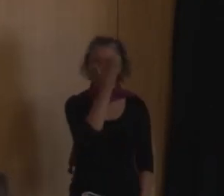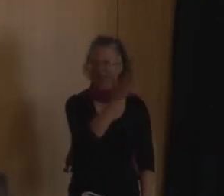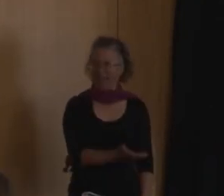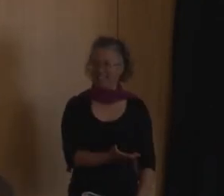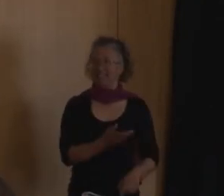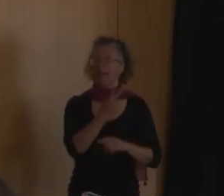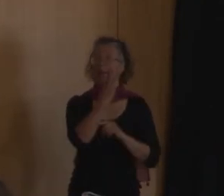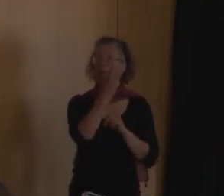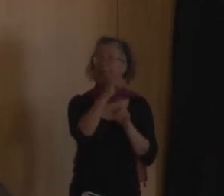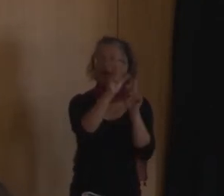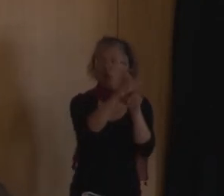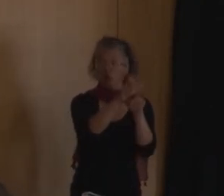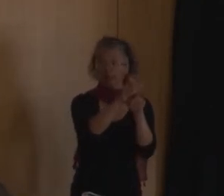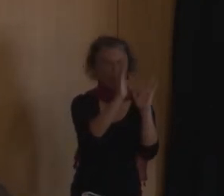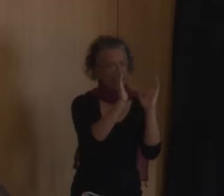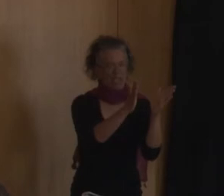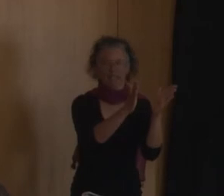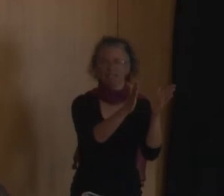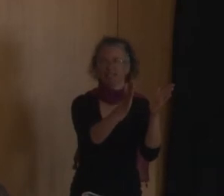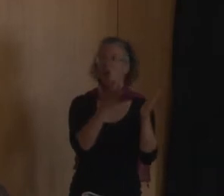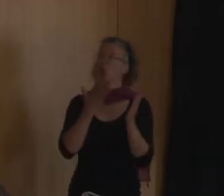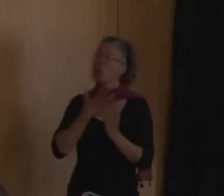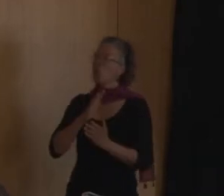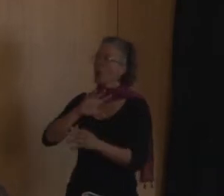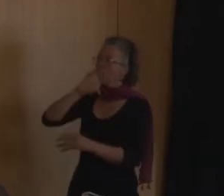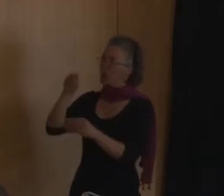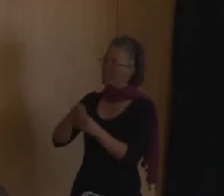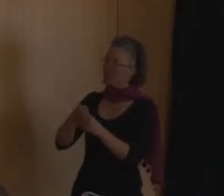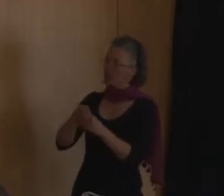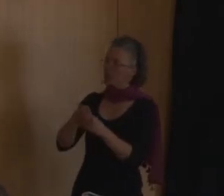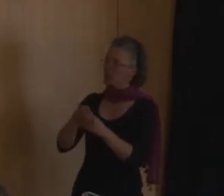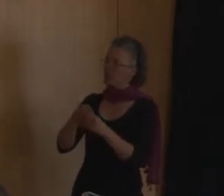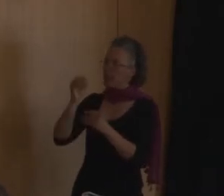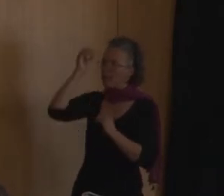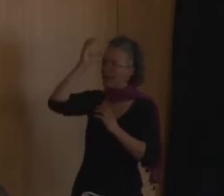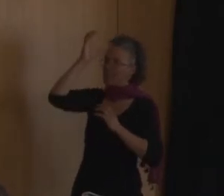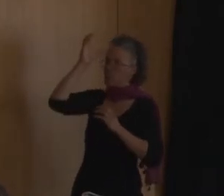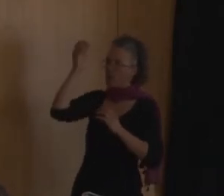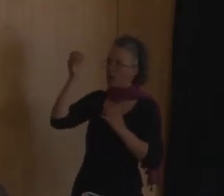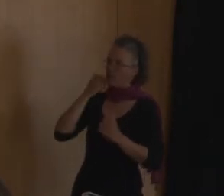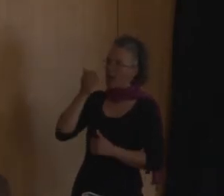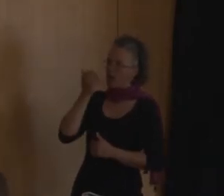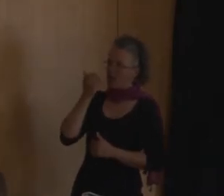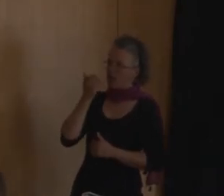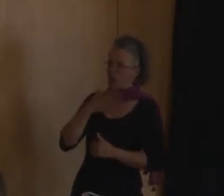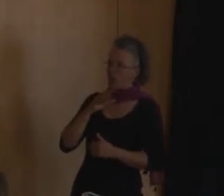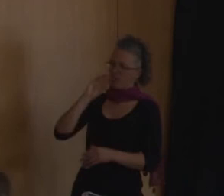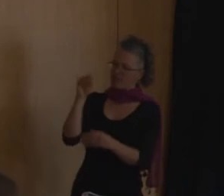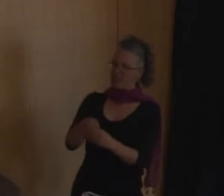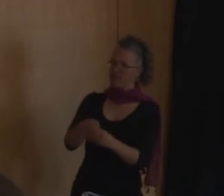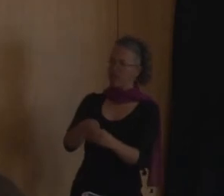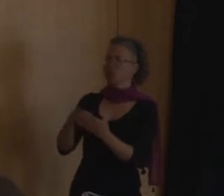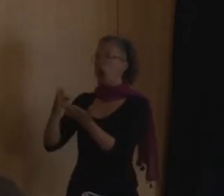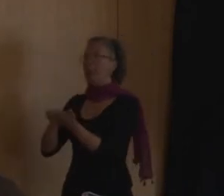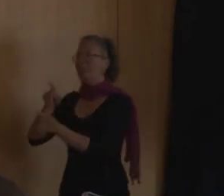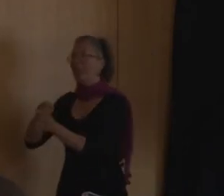biculturalism. In Te Taiao, we wanted mātauranga Māori knowledge to be absolutely central, not just positioned over there as myth, but as a vital